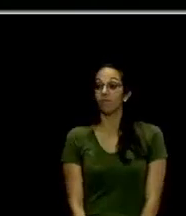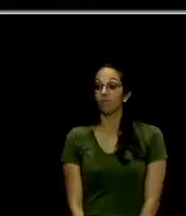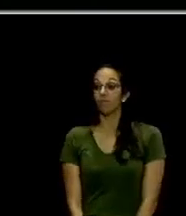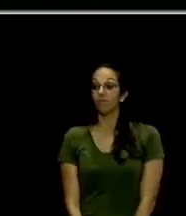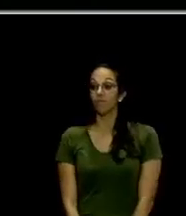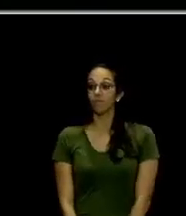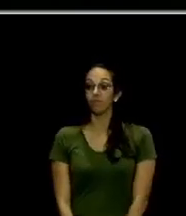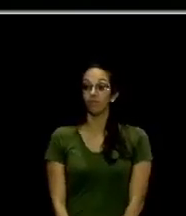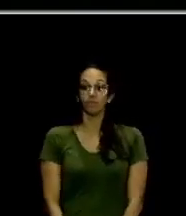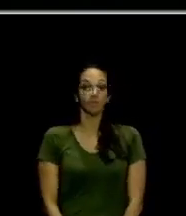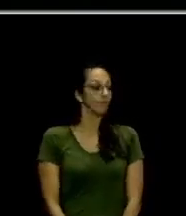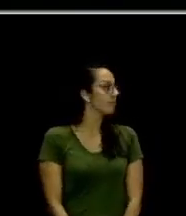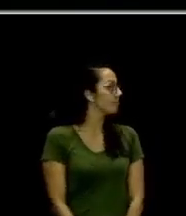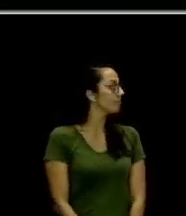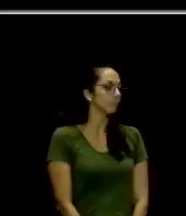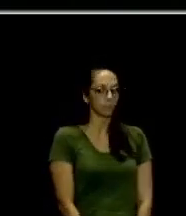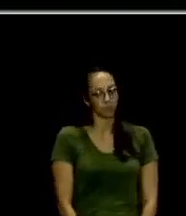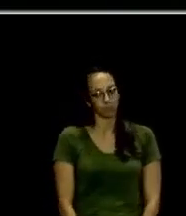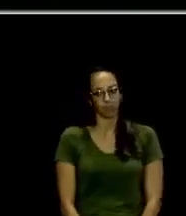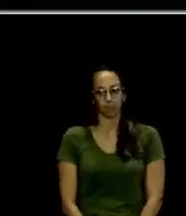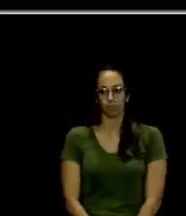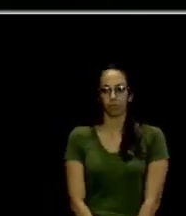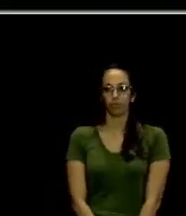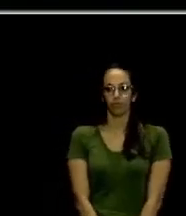All right.